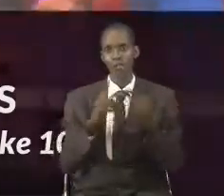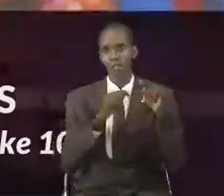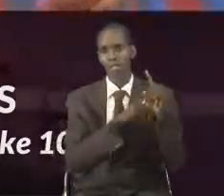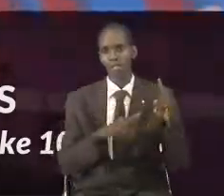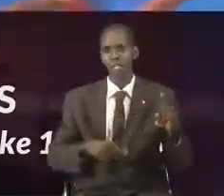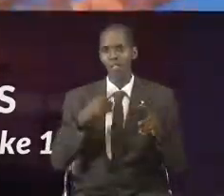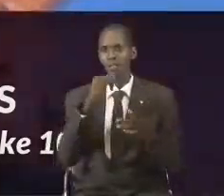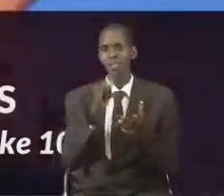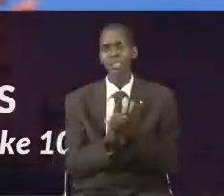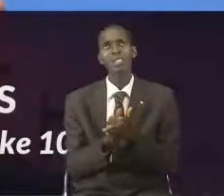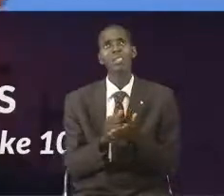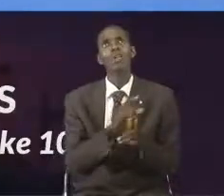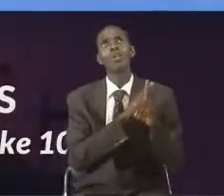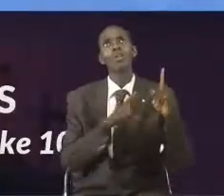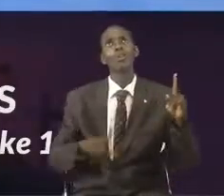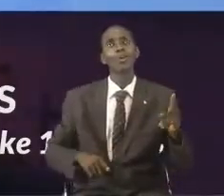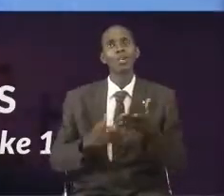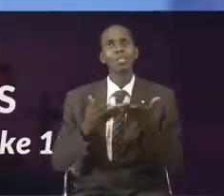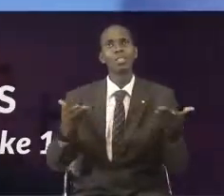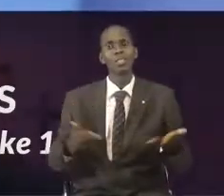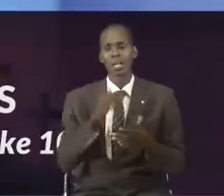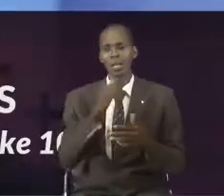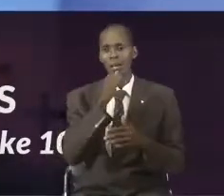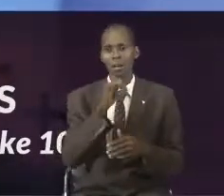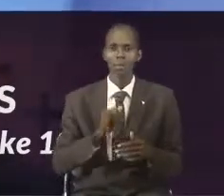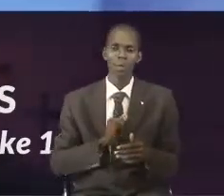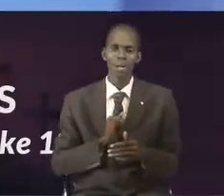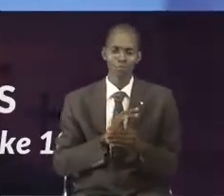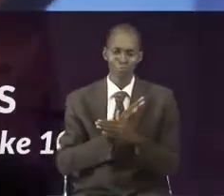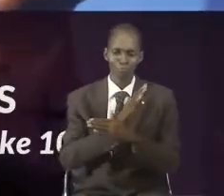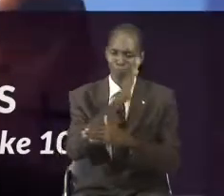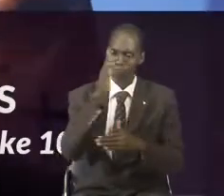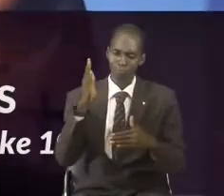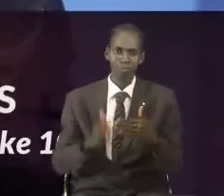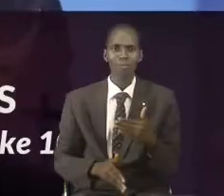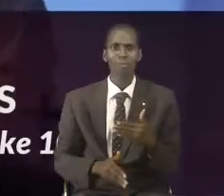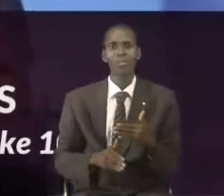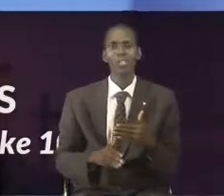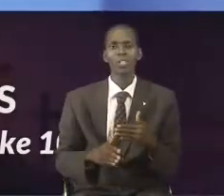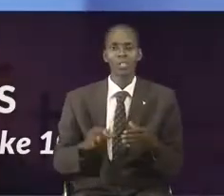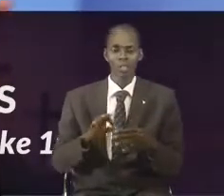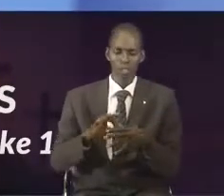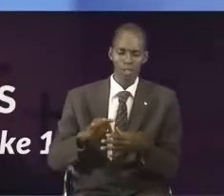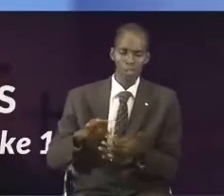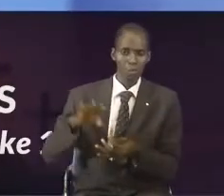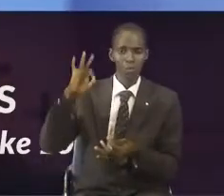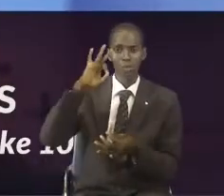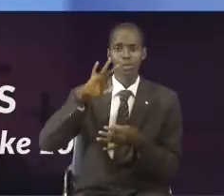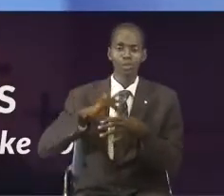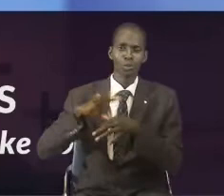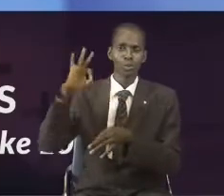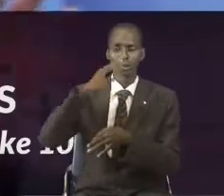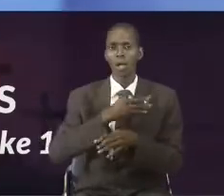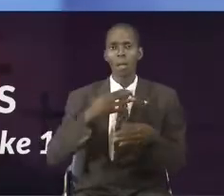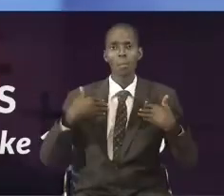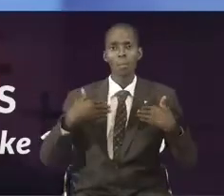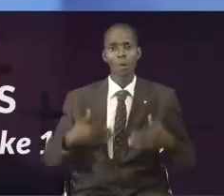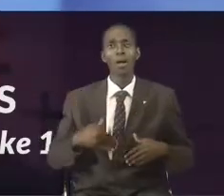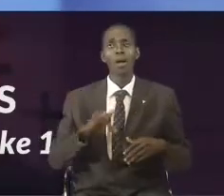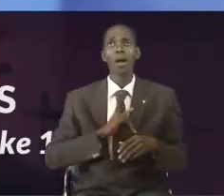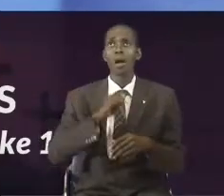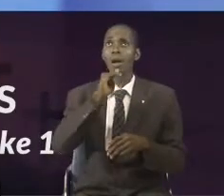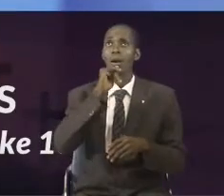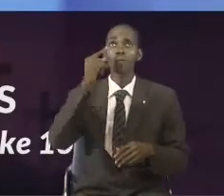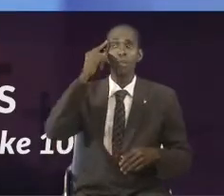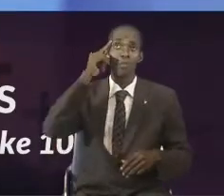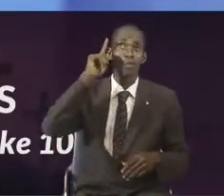When you give your life to the Lord and say, Lord, here am I. Totally now. Spirit, soul, and